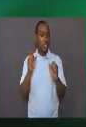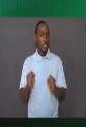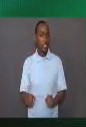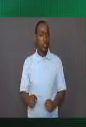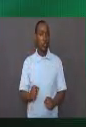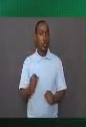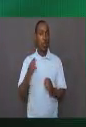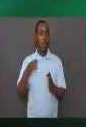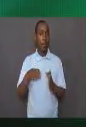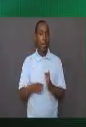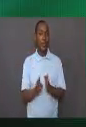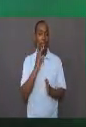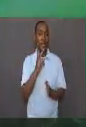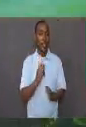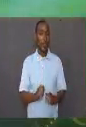of the bacteria.